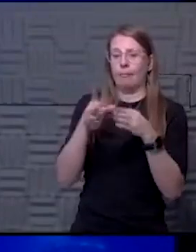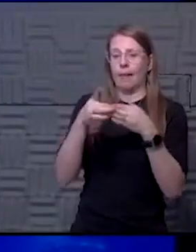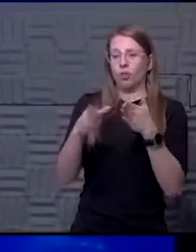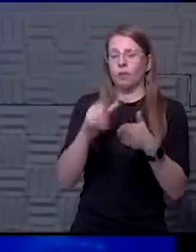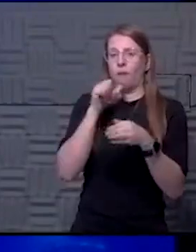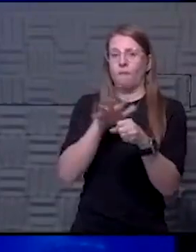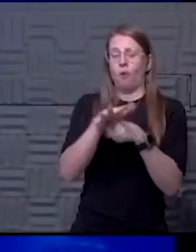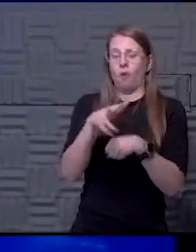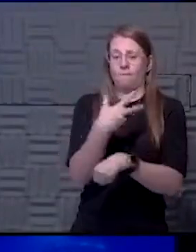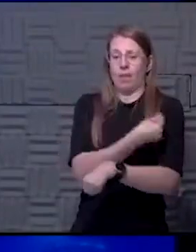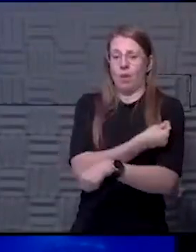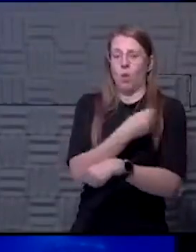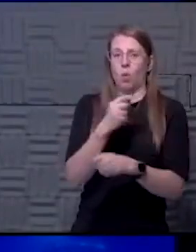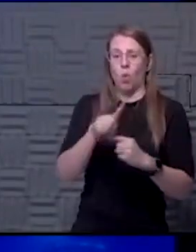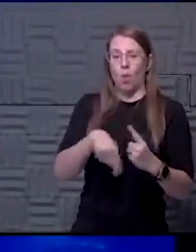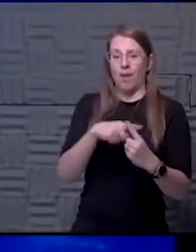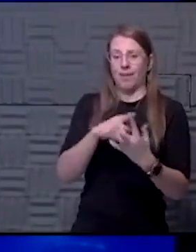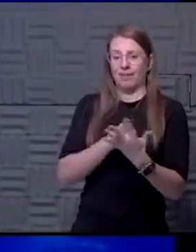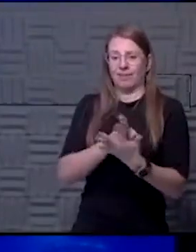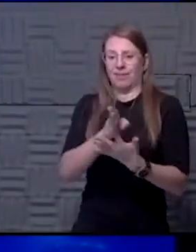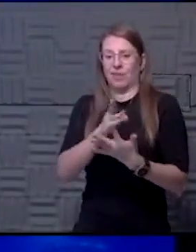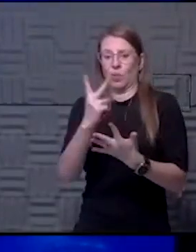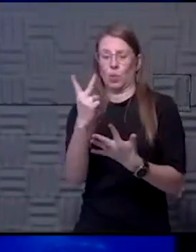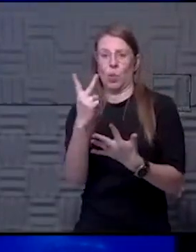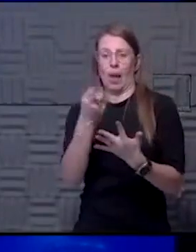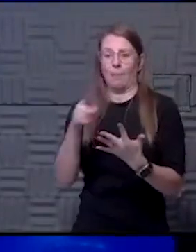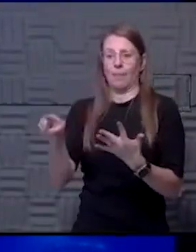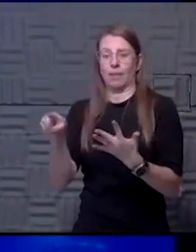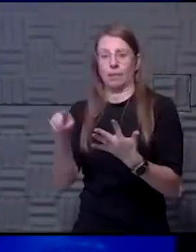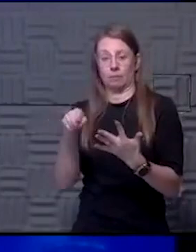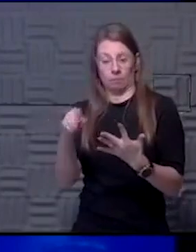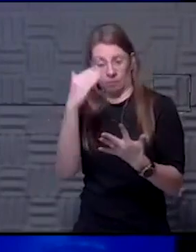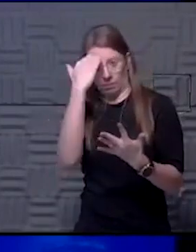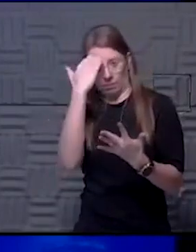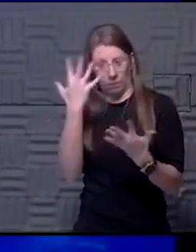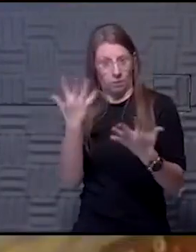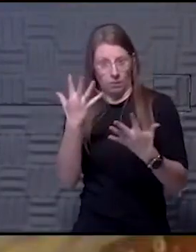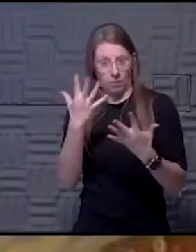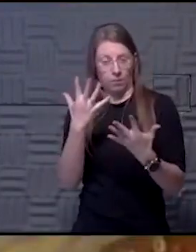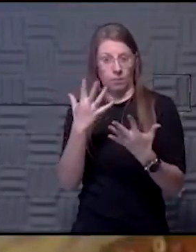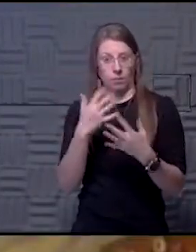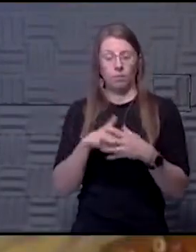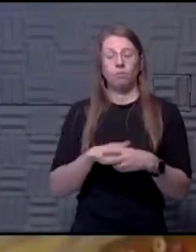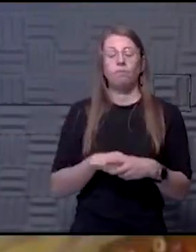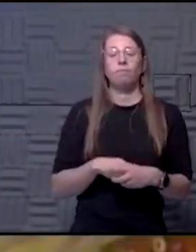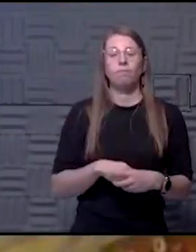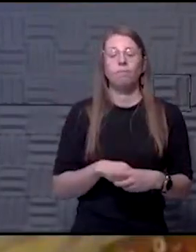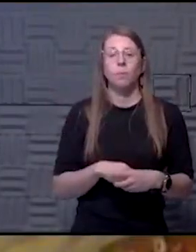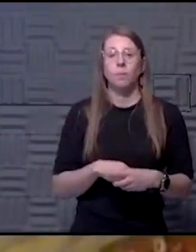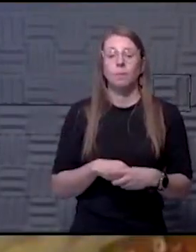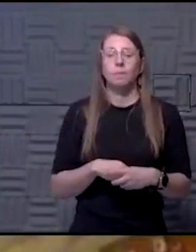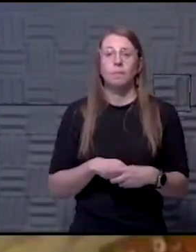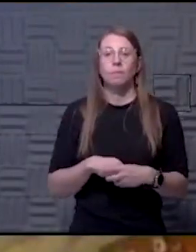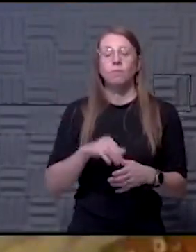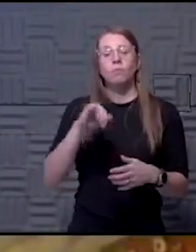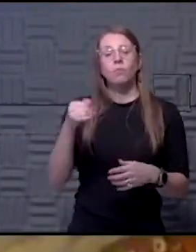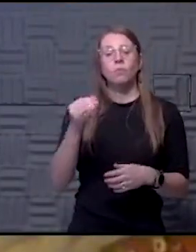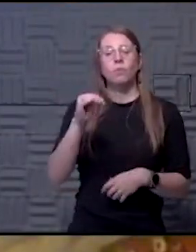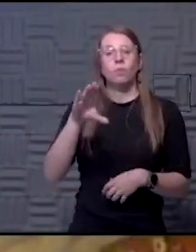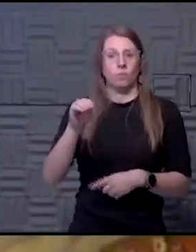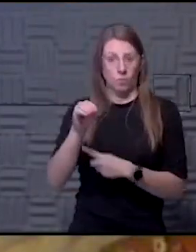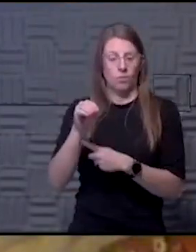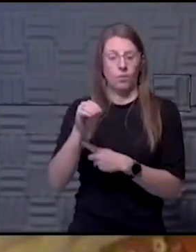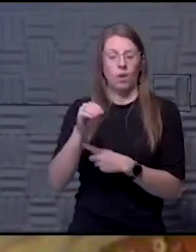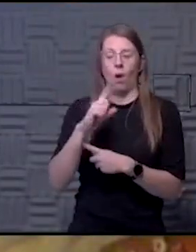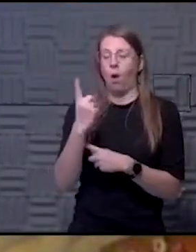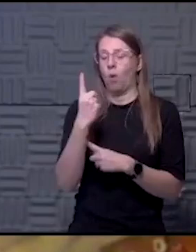vaccinated? When can the second phase happen? And they want to know what you know about that. Yeah, the Johnson County has always needed